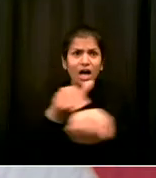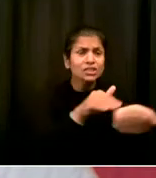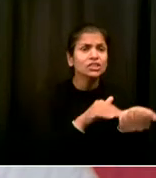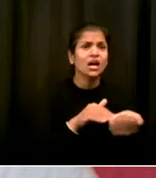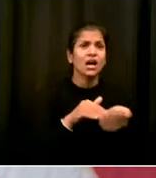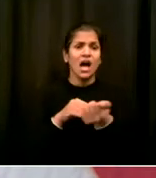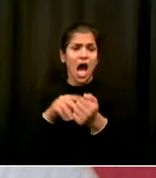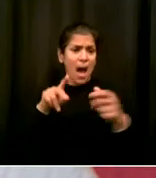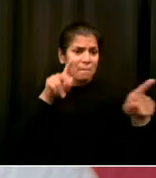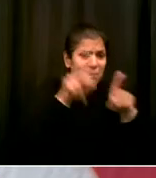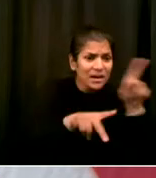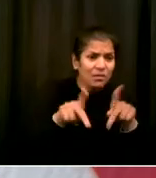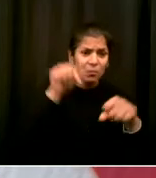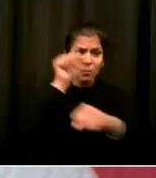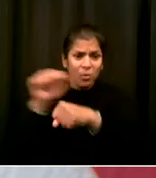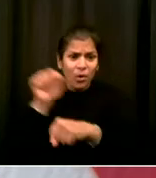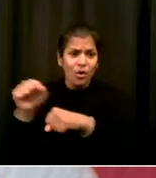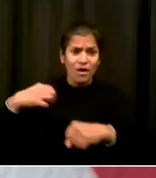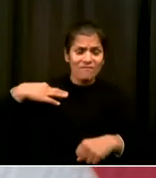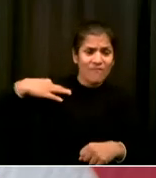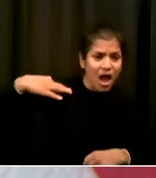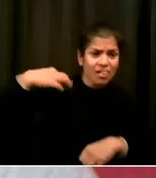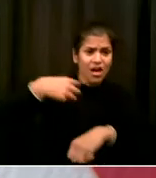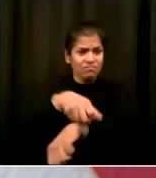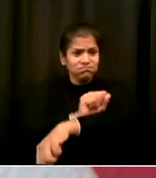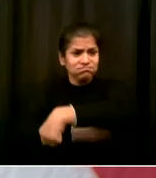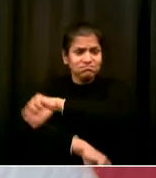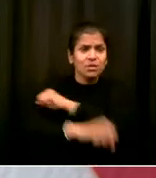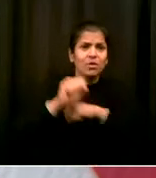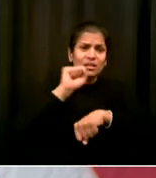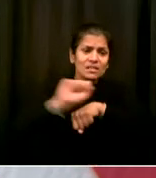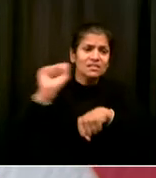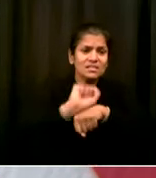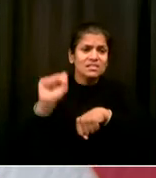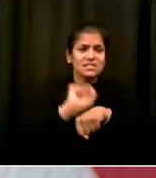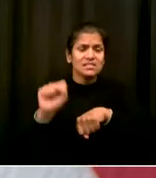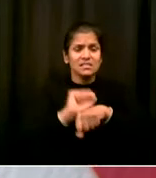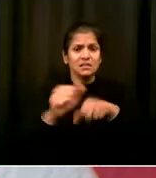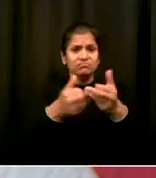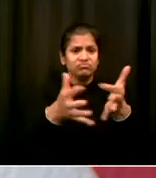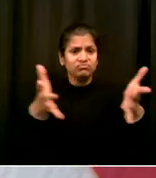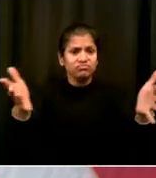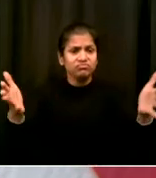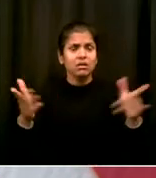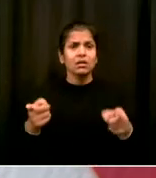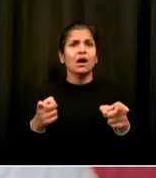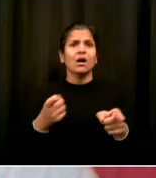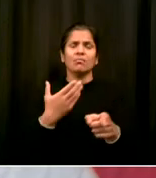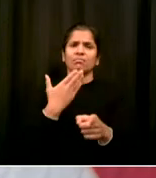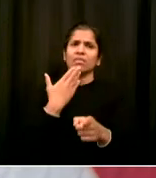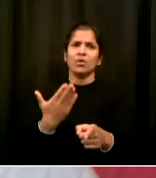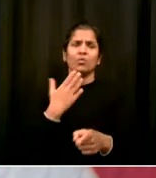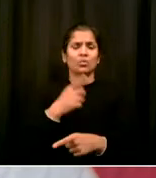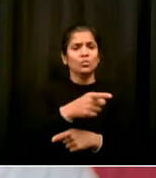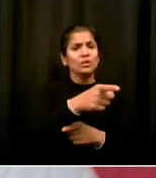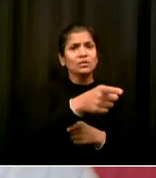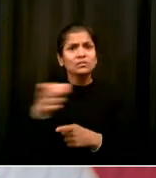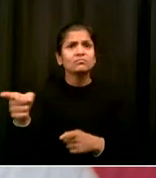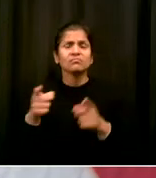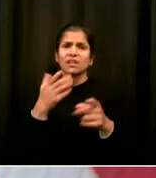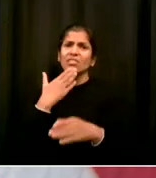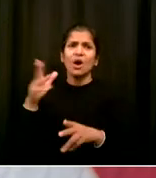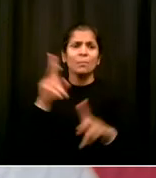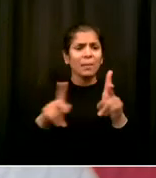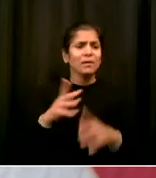for you. Be sure to tell the story of why you got vaccinated and reach out to people who may still have